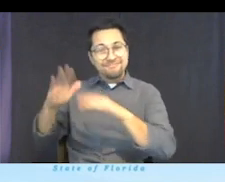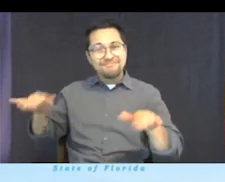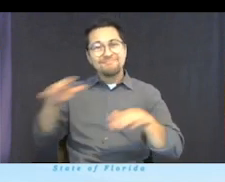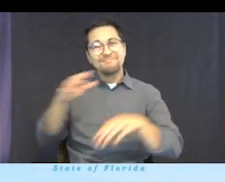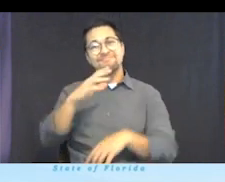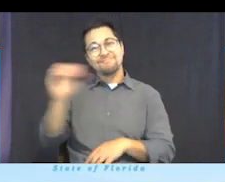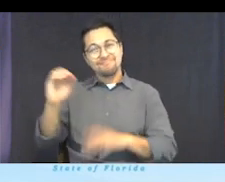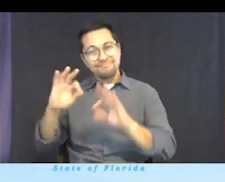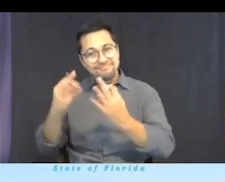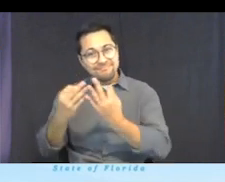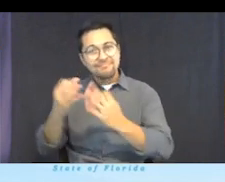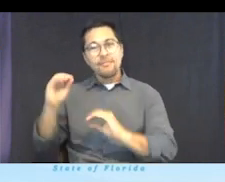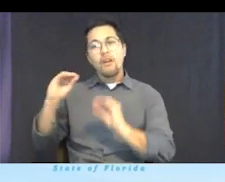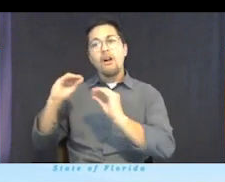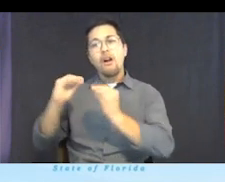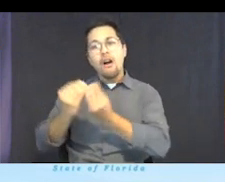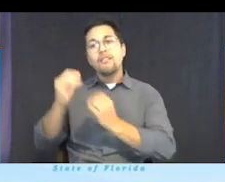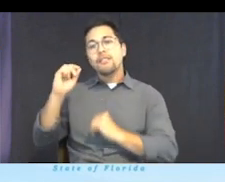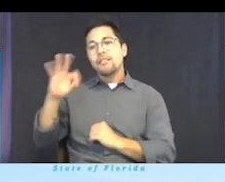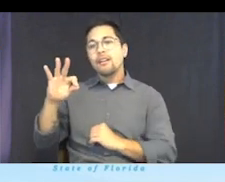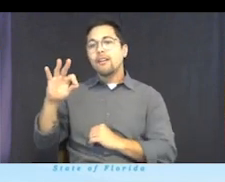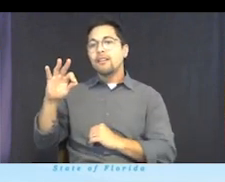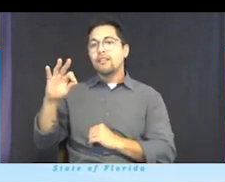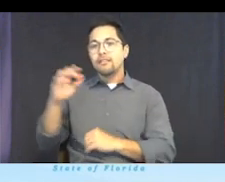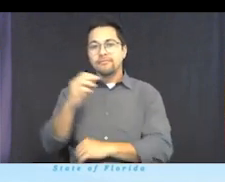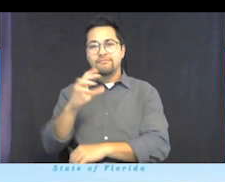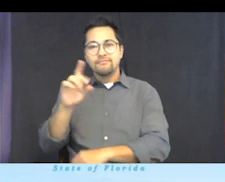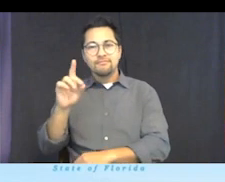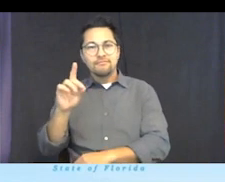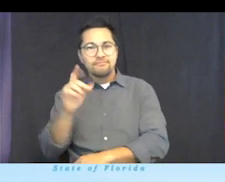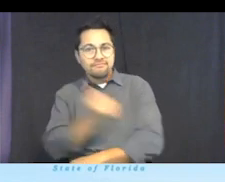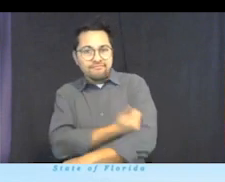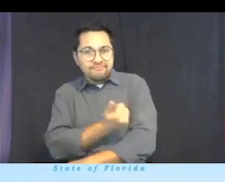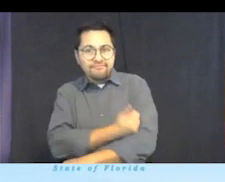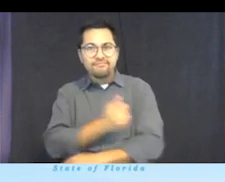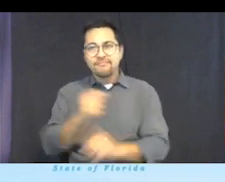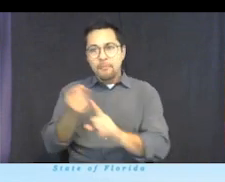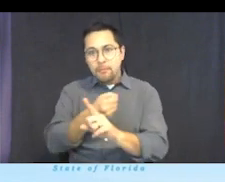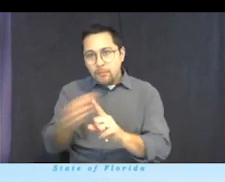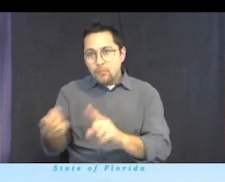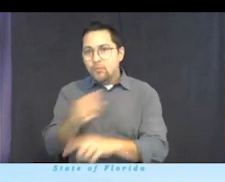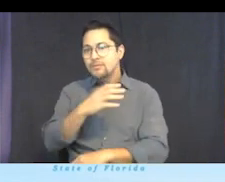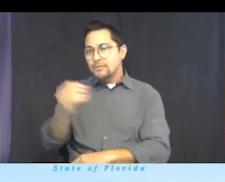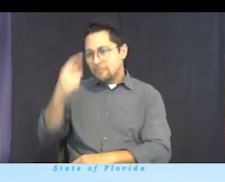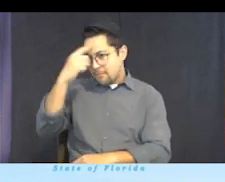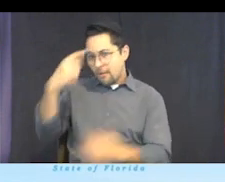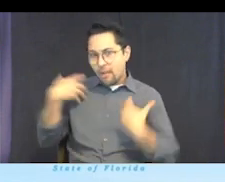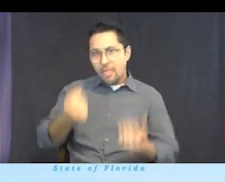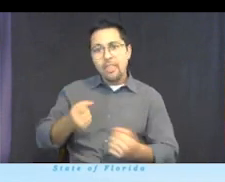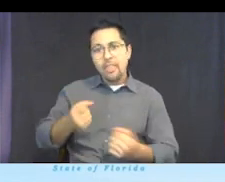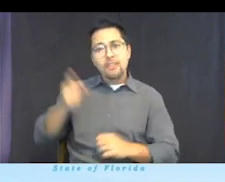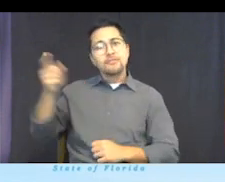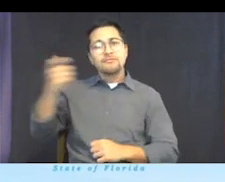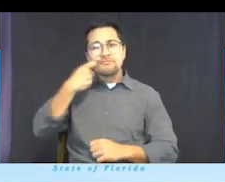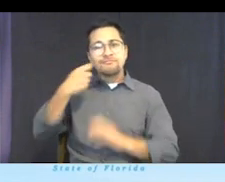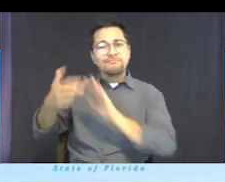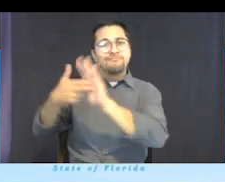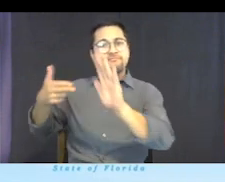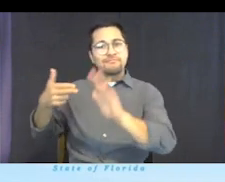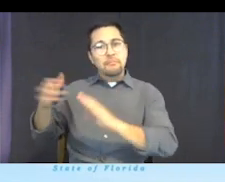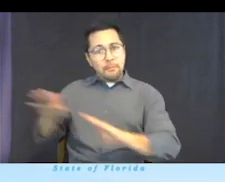and Families Office of Substance Abuse and Mental Health, and she has been named the new Behavioral Health